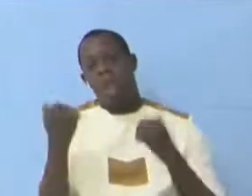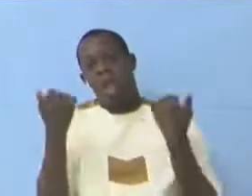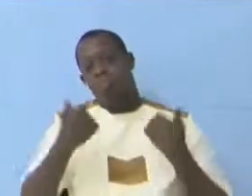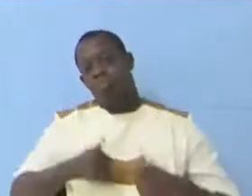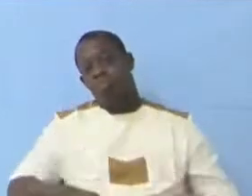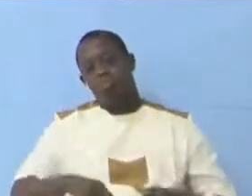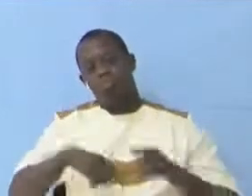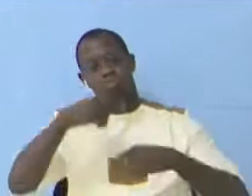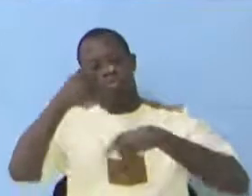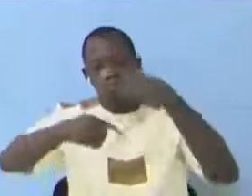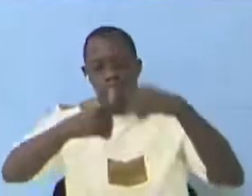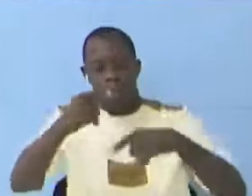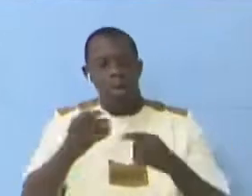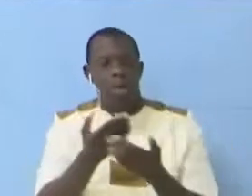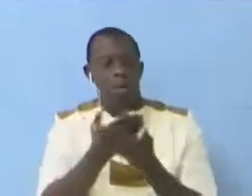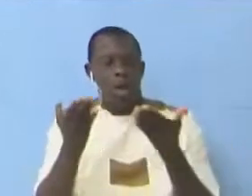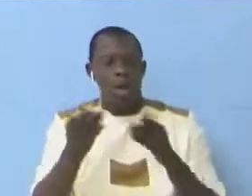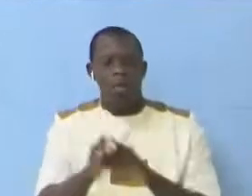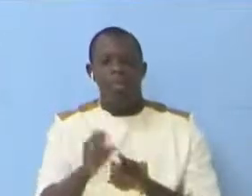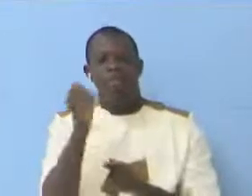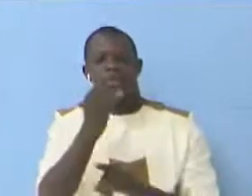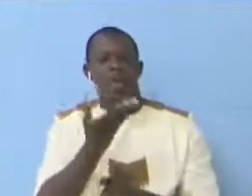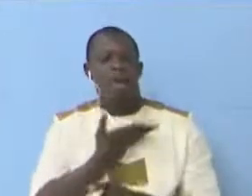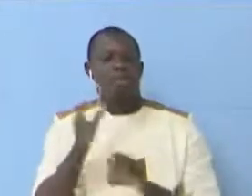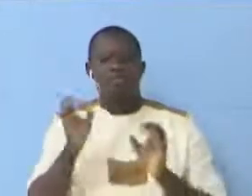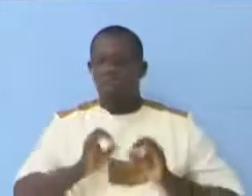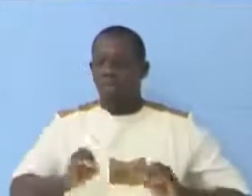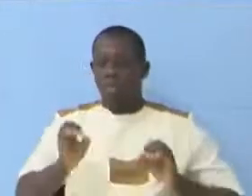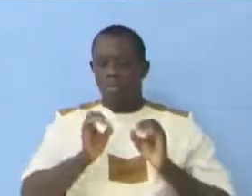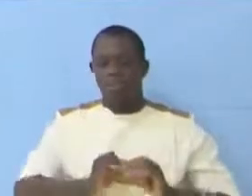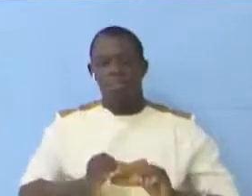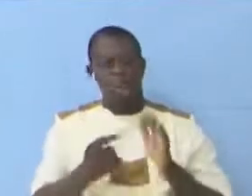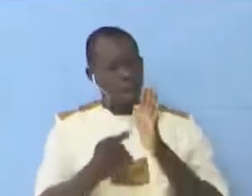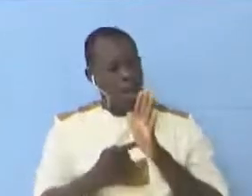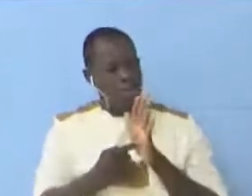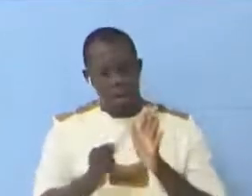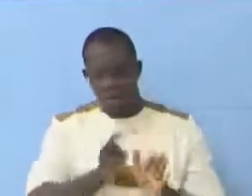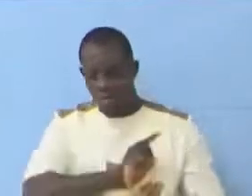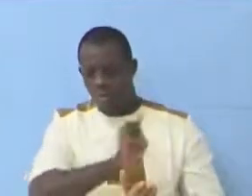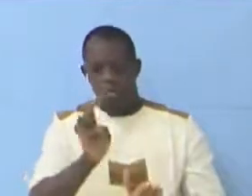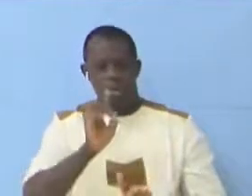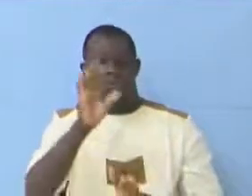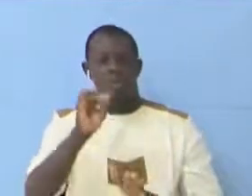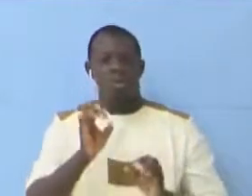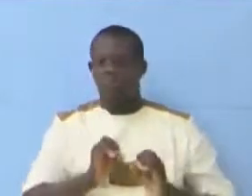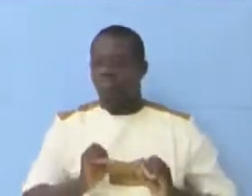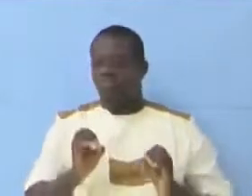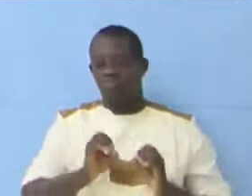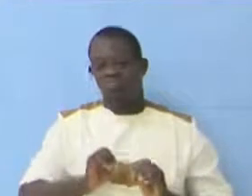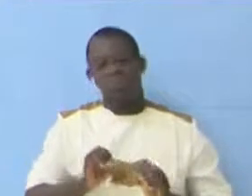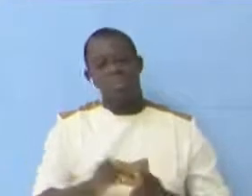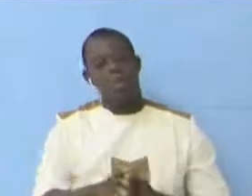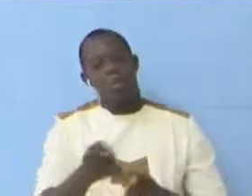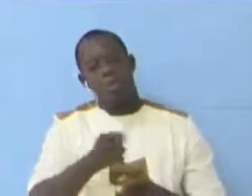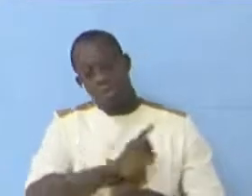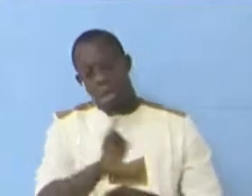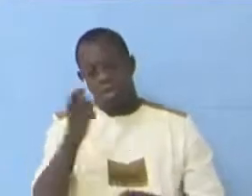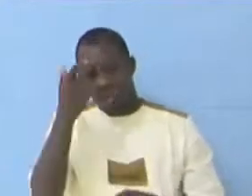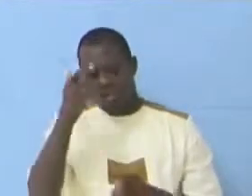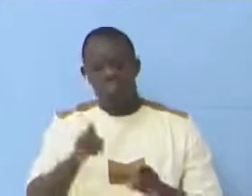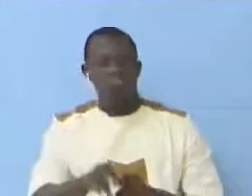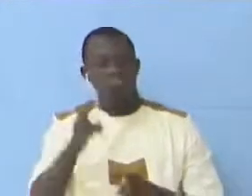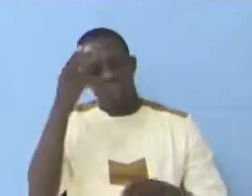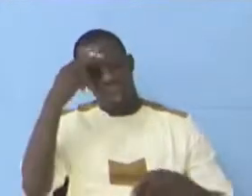continue. There was nothing significant that we did. amul dara loo xam ne ni amoon na solo ci liñ def. We dispersed.